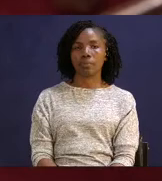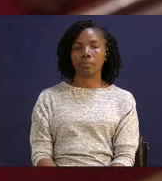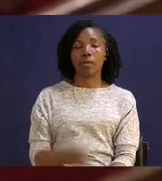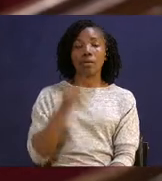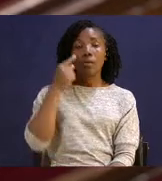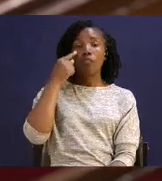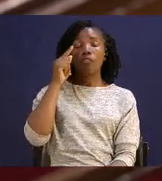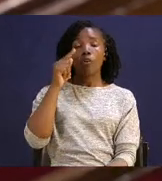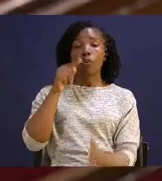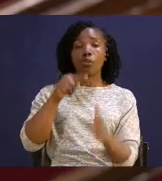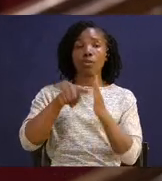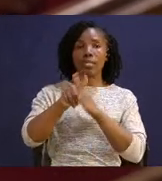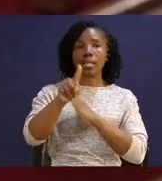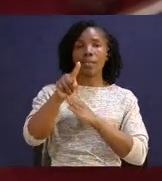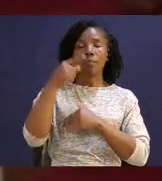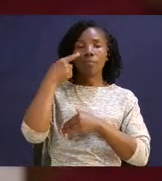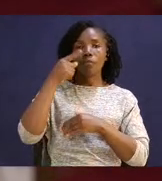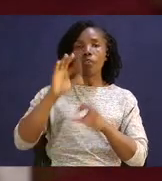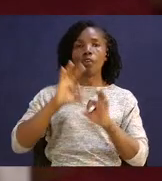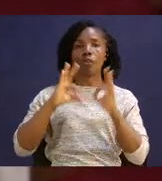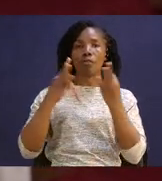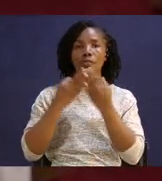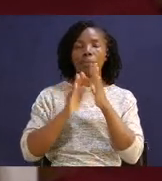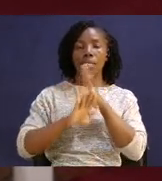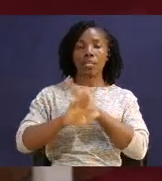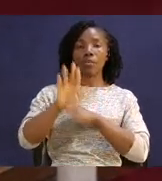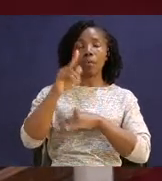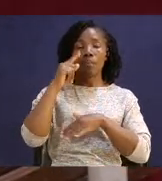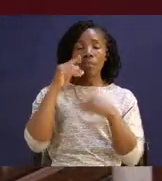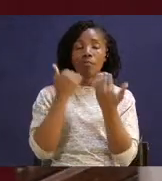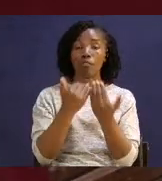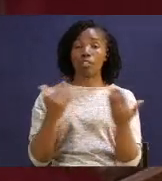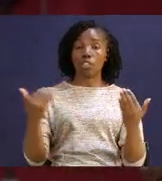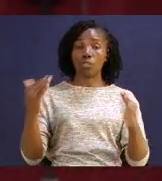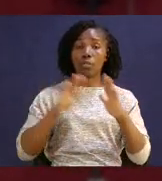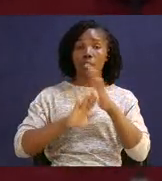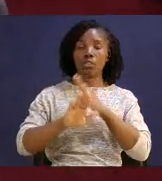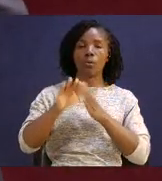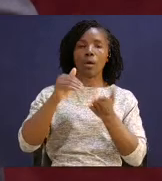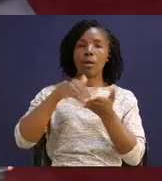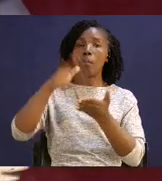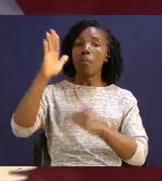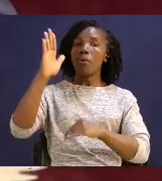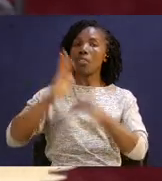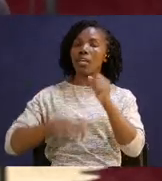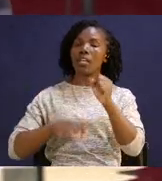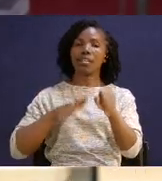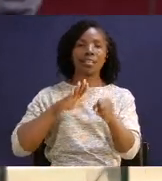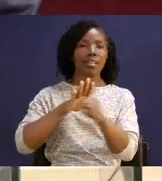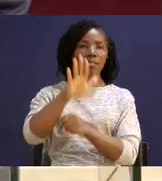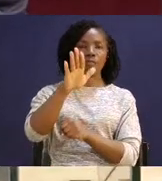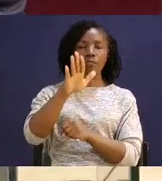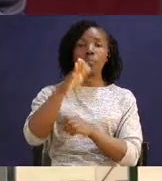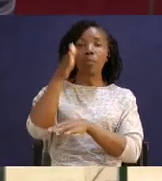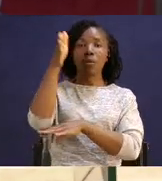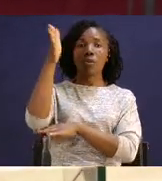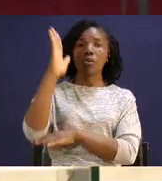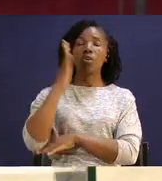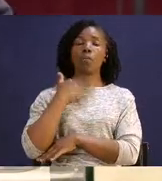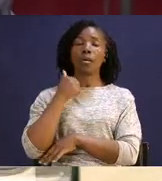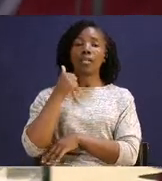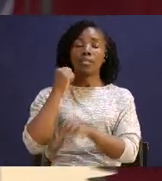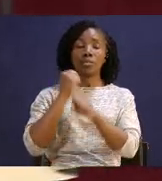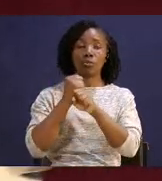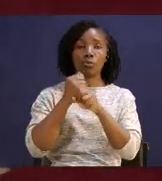For yourself, for your family, for your children, more than enough. God is able to do that for you tonight.